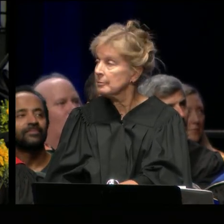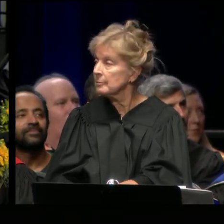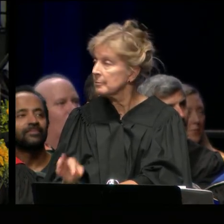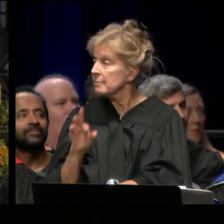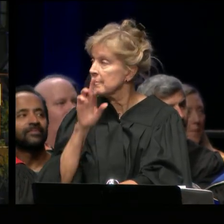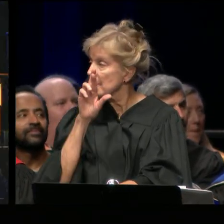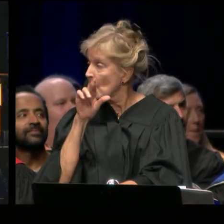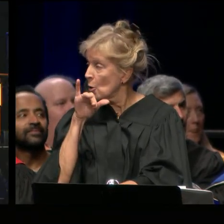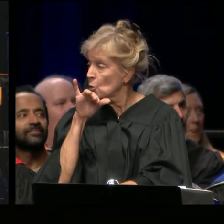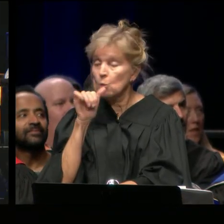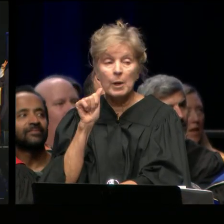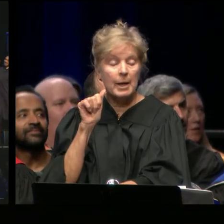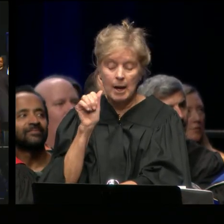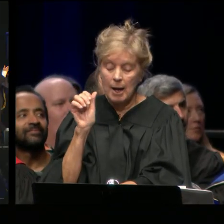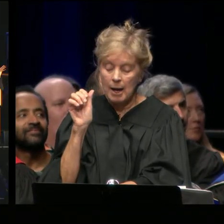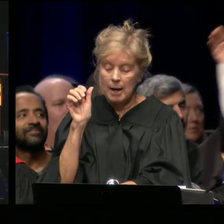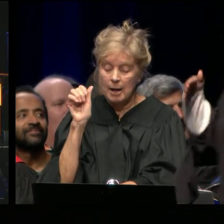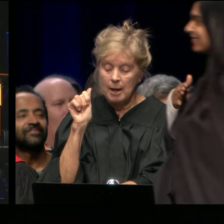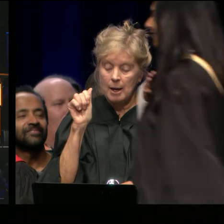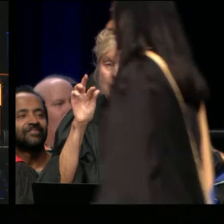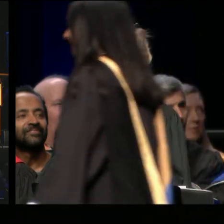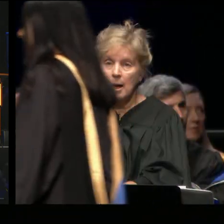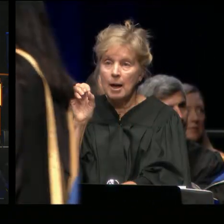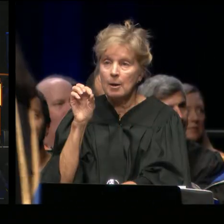Ria Aurora.